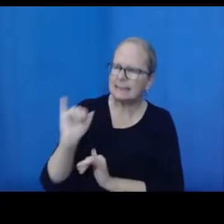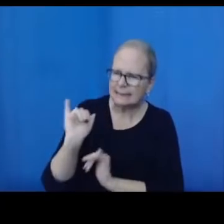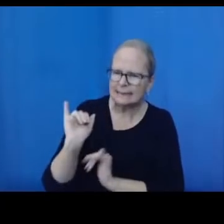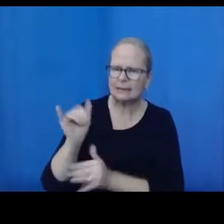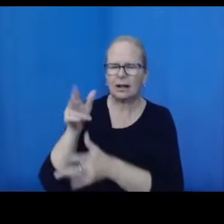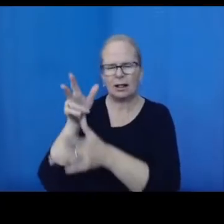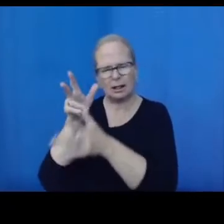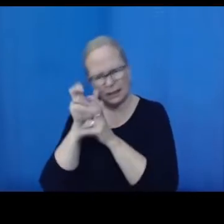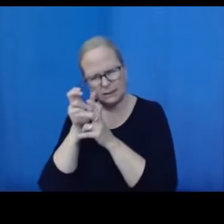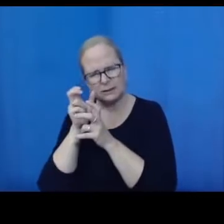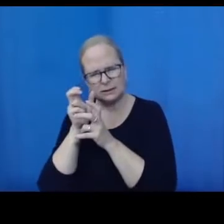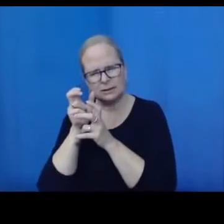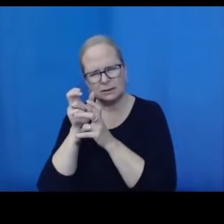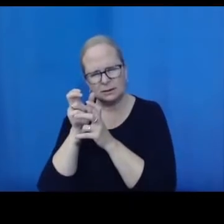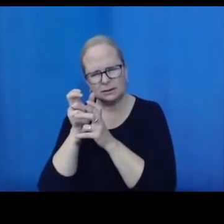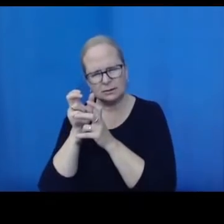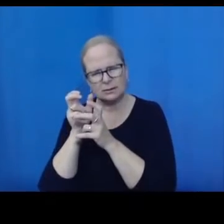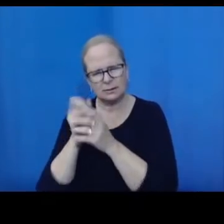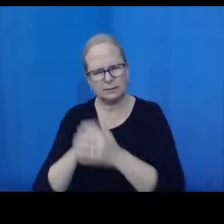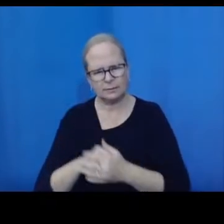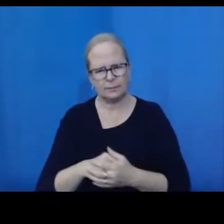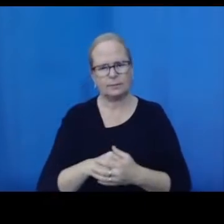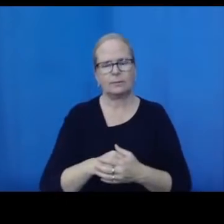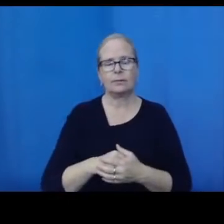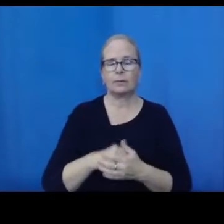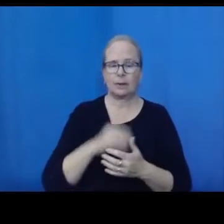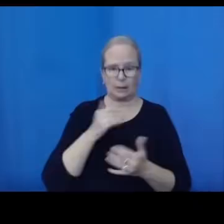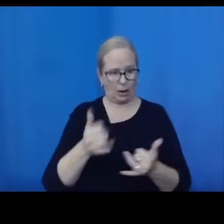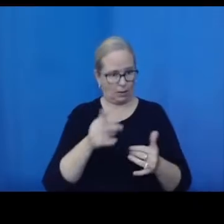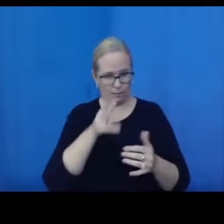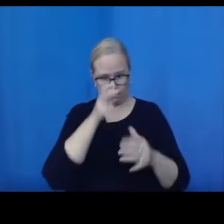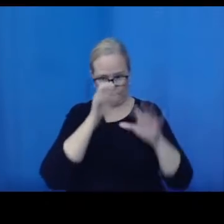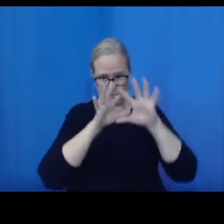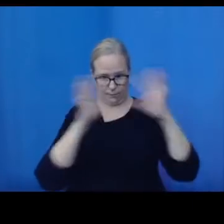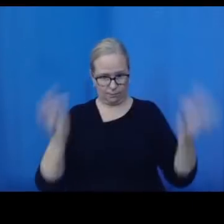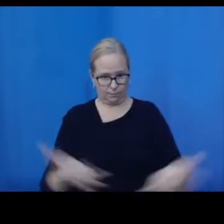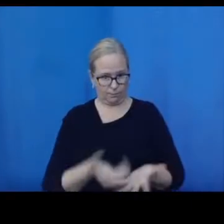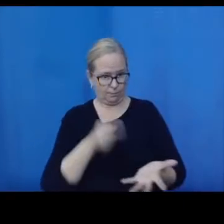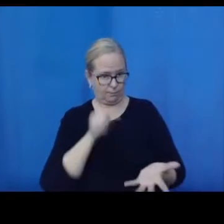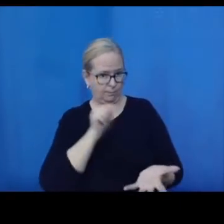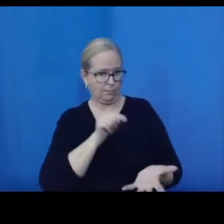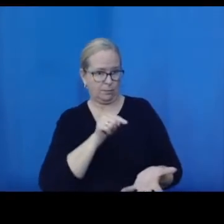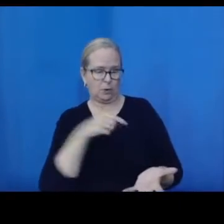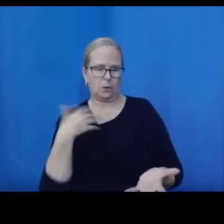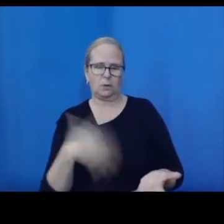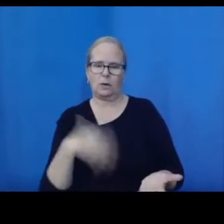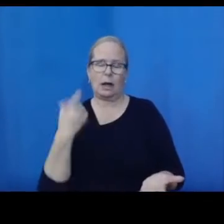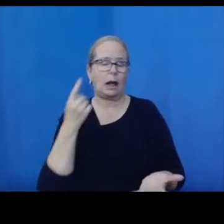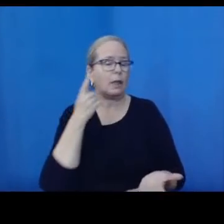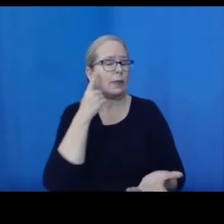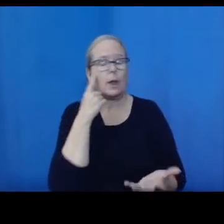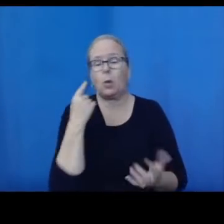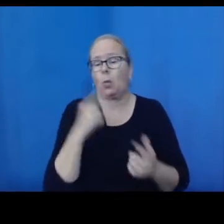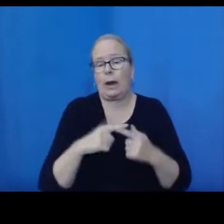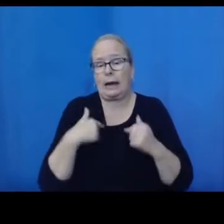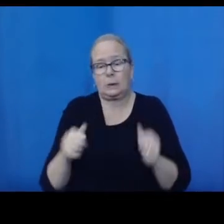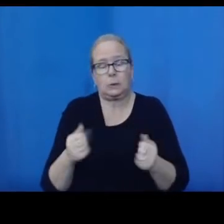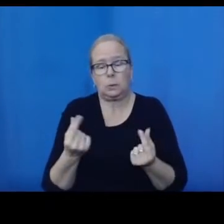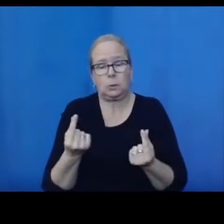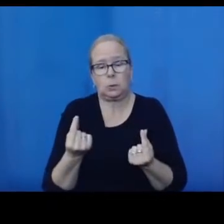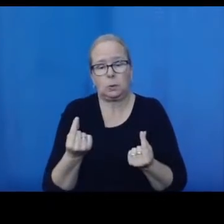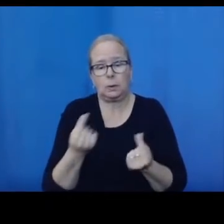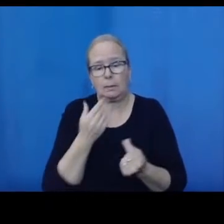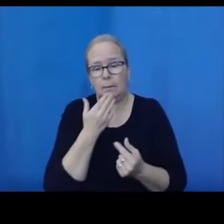that the best thing I can do is to make sure that I'm, you know, helpful and supportive for